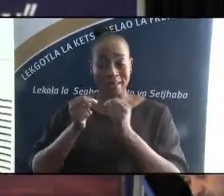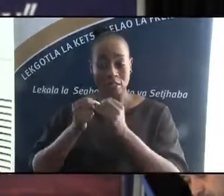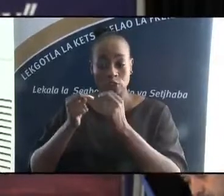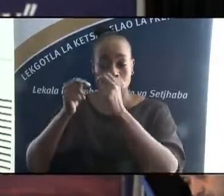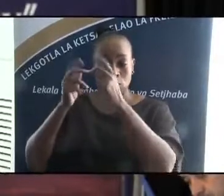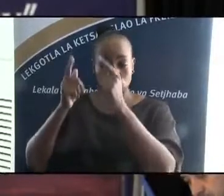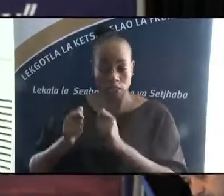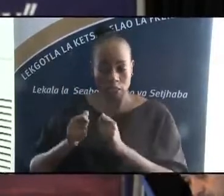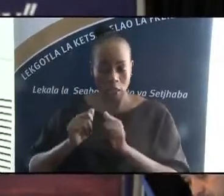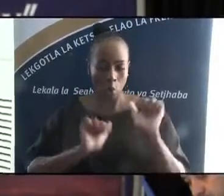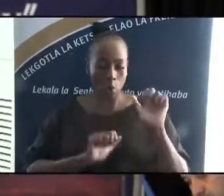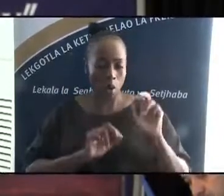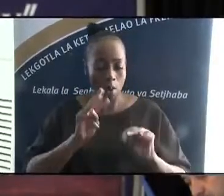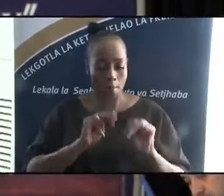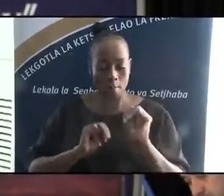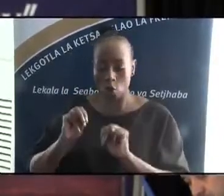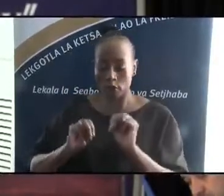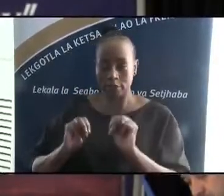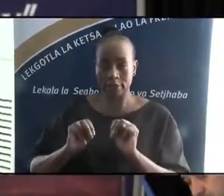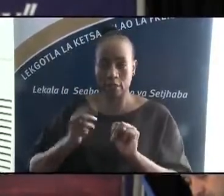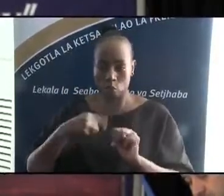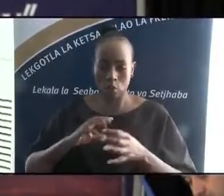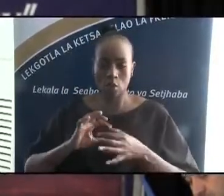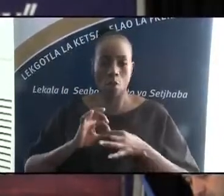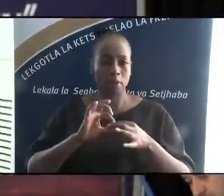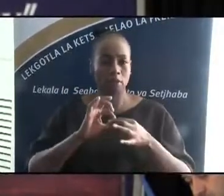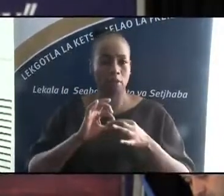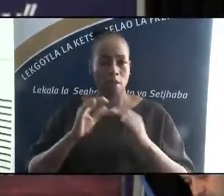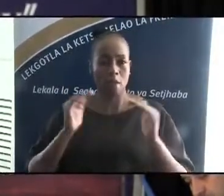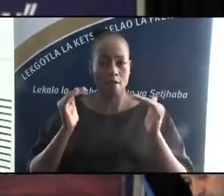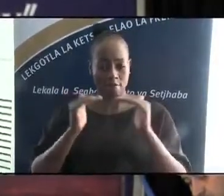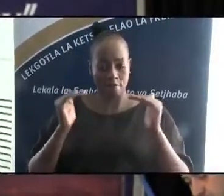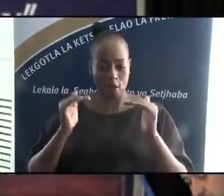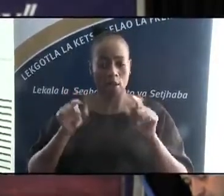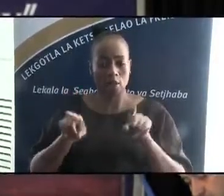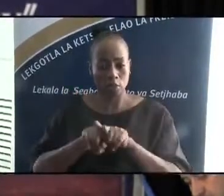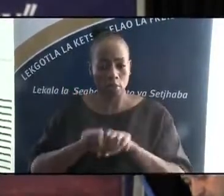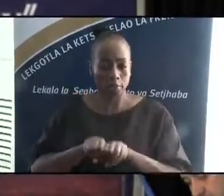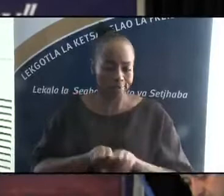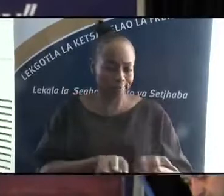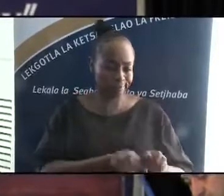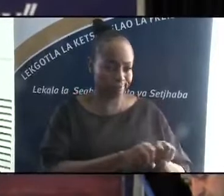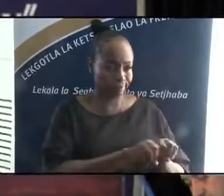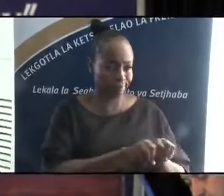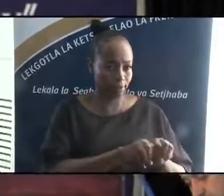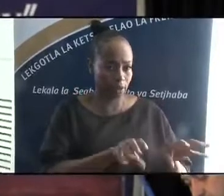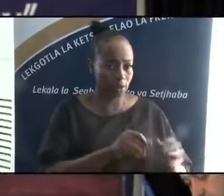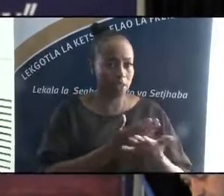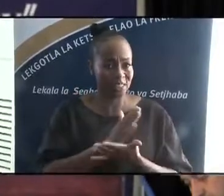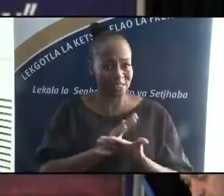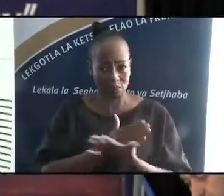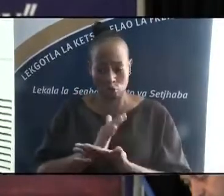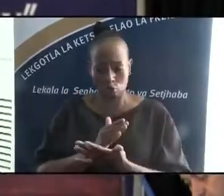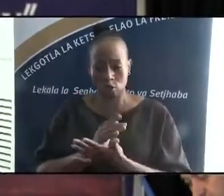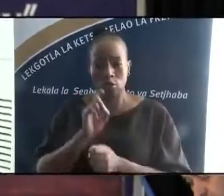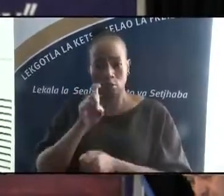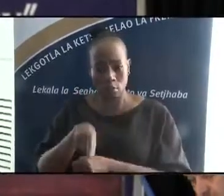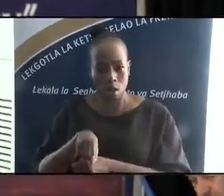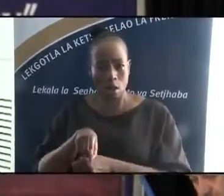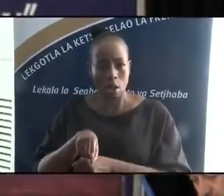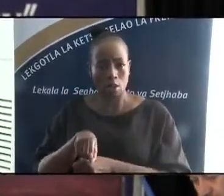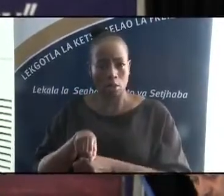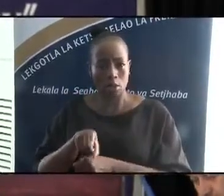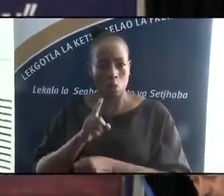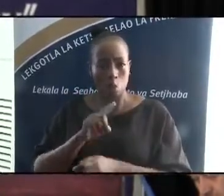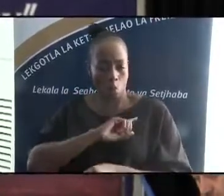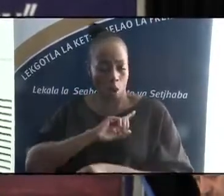outcome. The province is committed to a fair and equal distribution of resources across districts so that